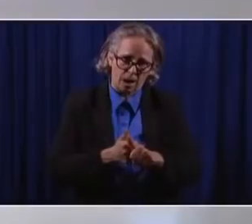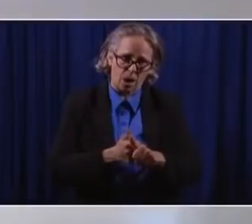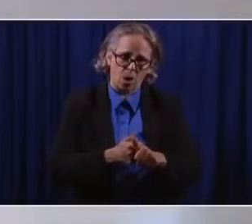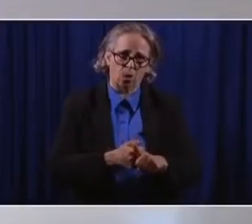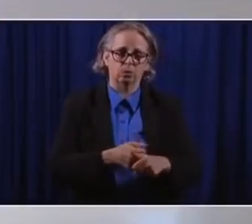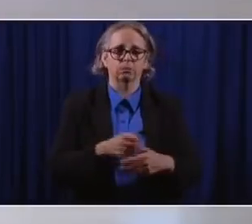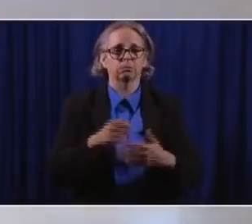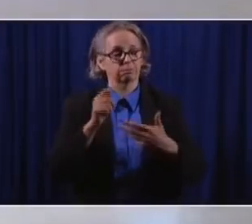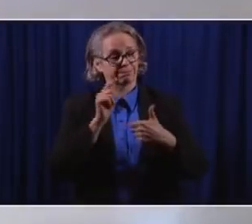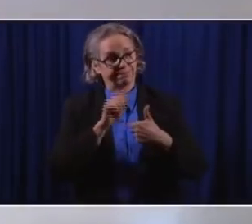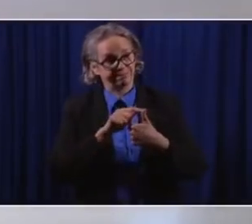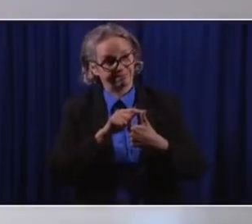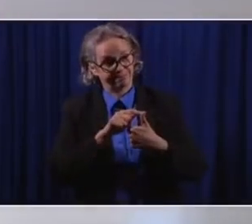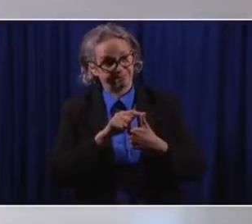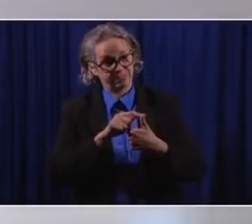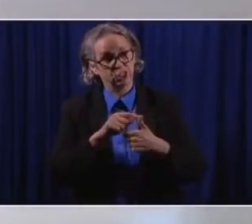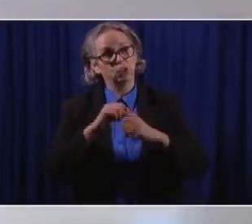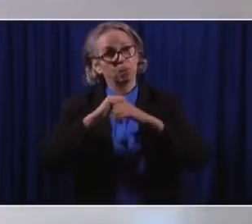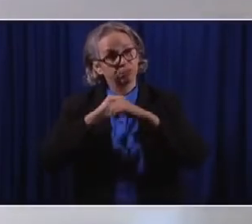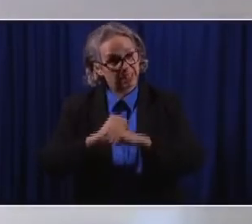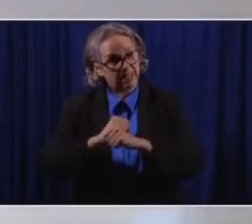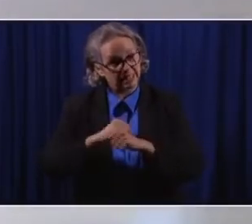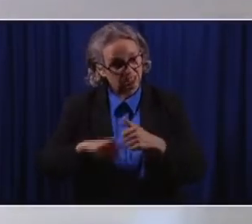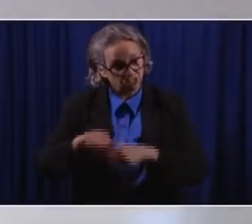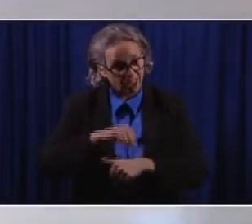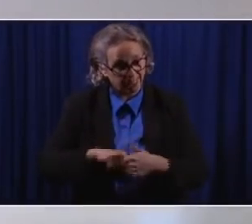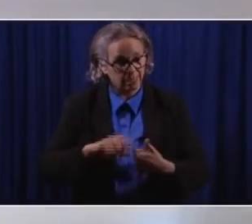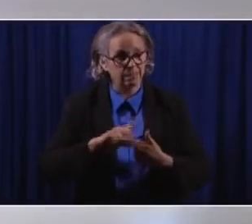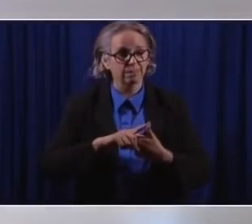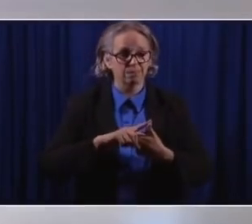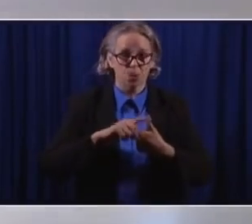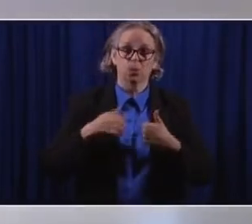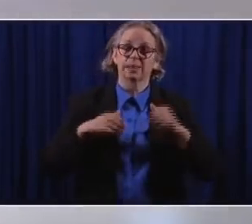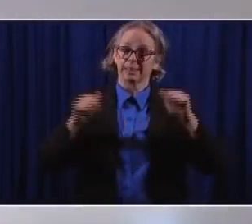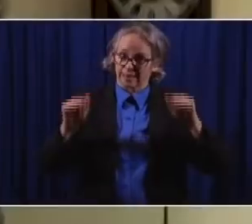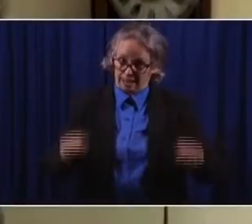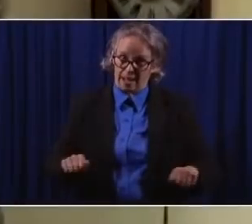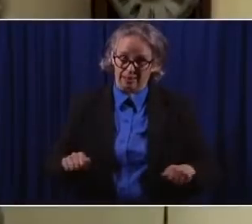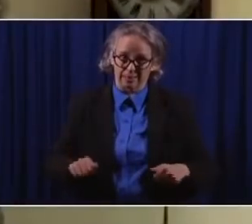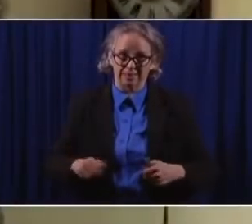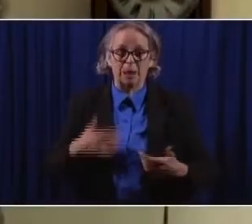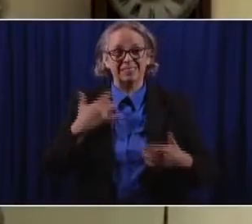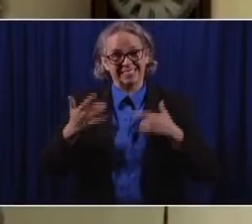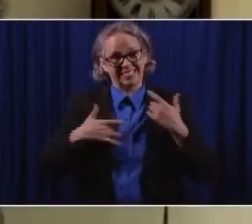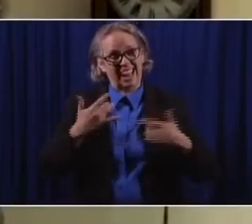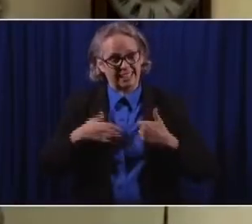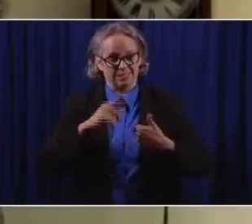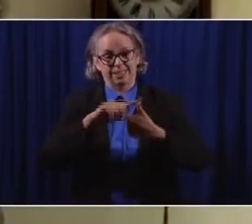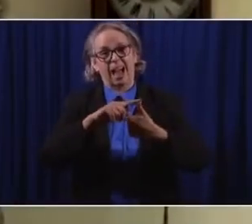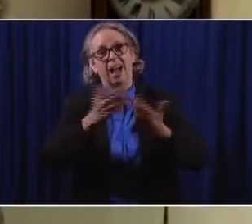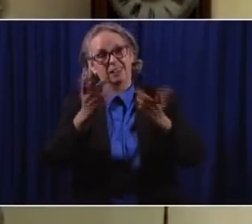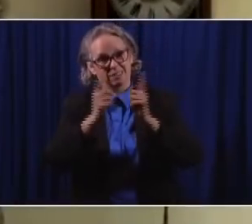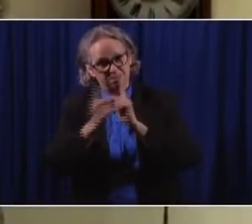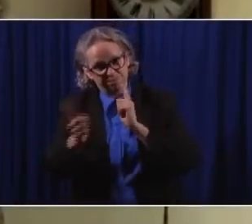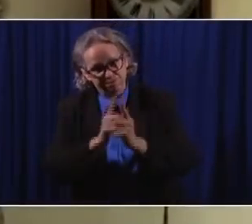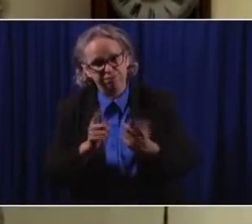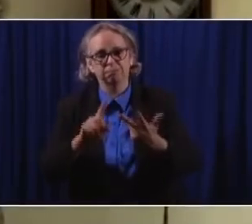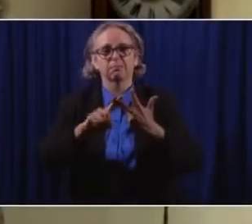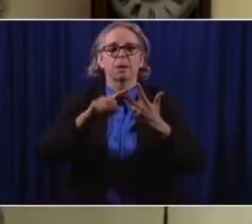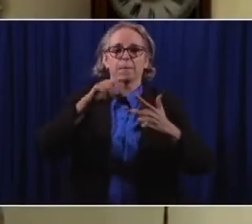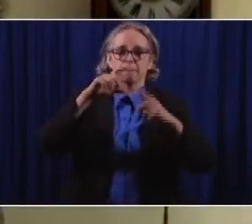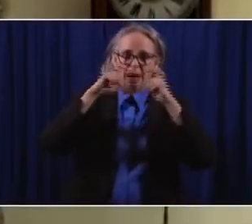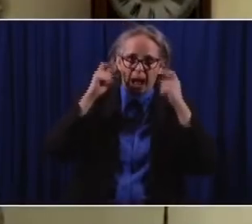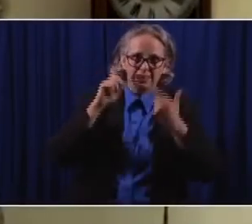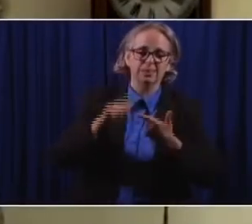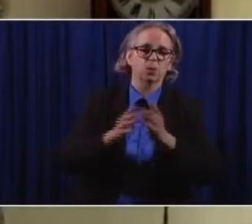am really excited. Thank you, sir, for the opportunity to talk about this. Director, I'm sure that's very good news to many families out